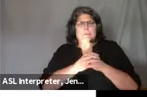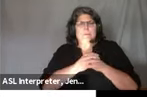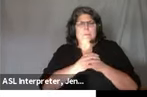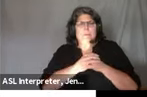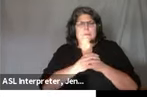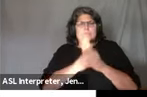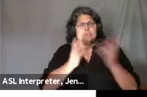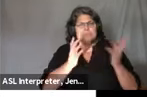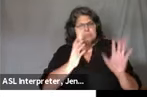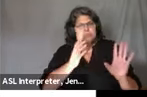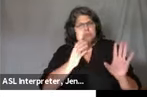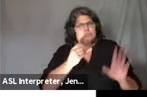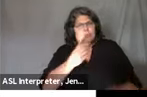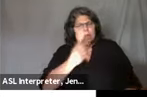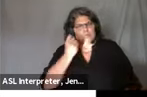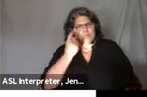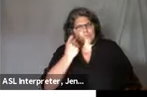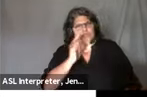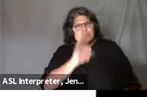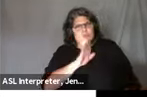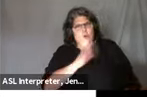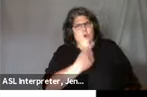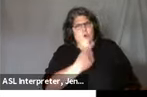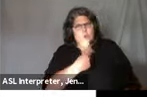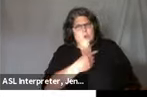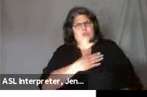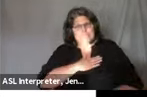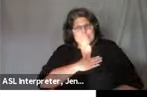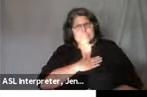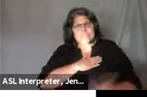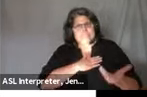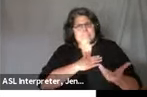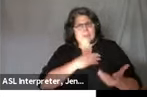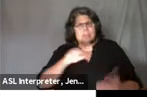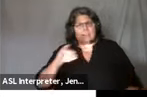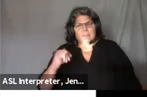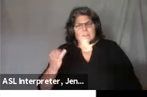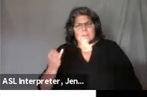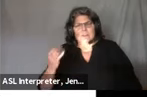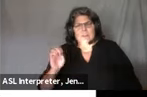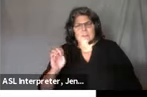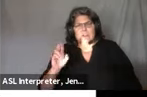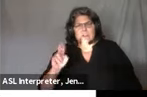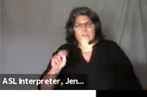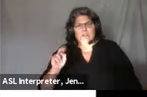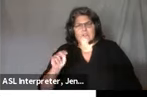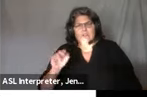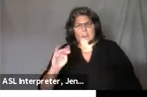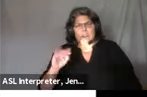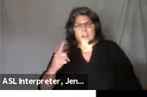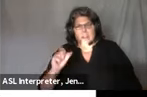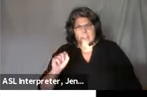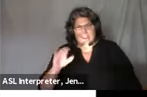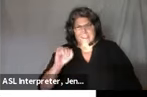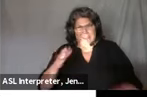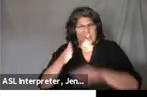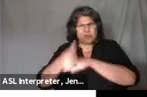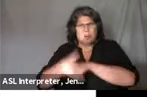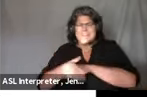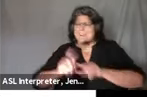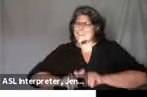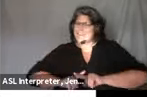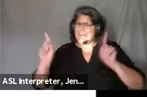I appreciate your question. The Jennings Crossing is an entirely different project. These